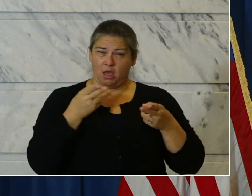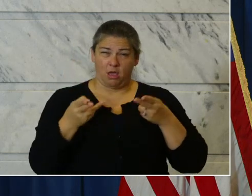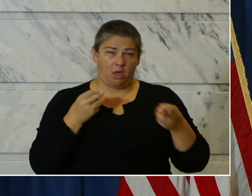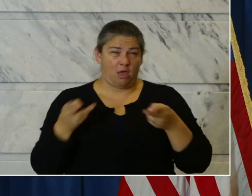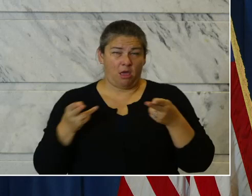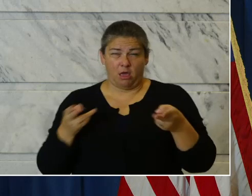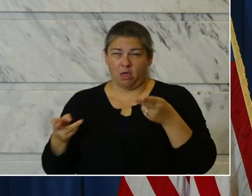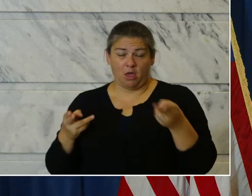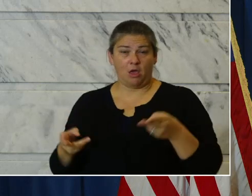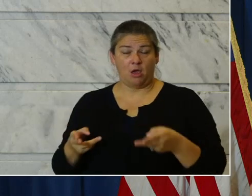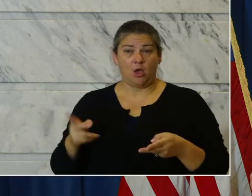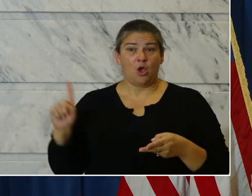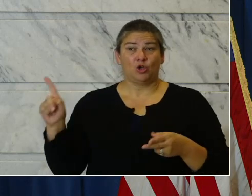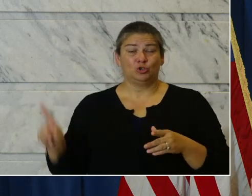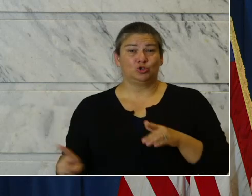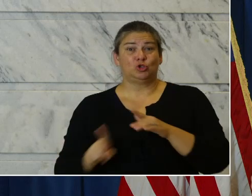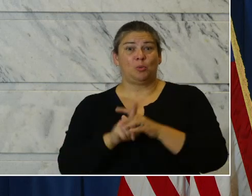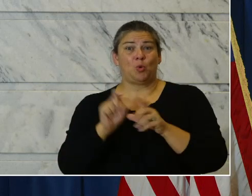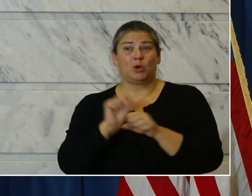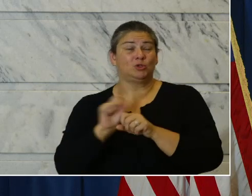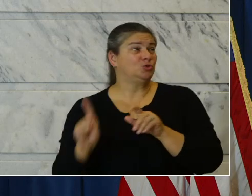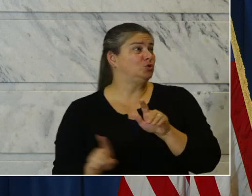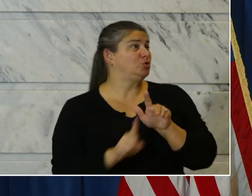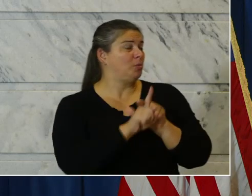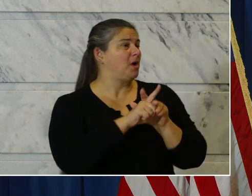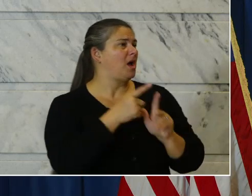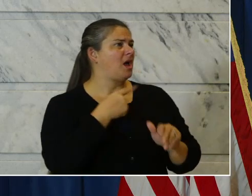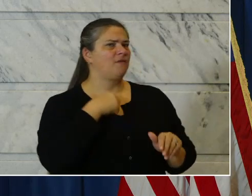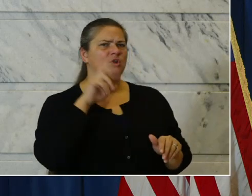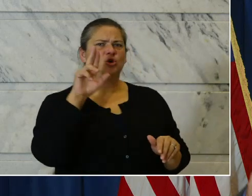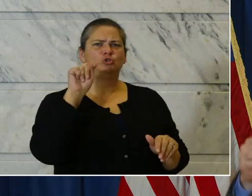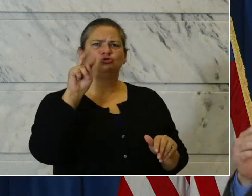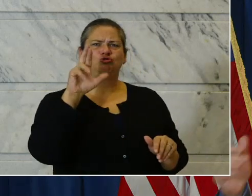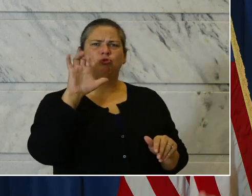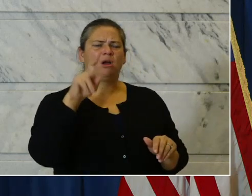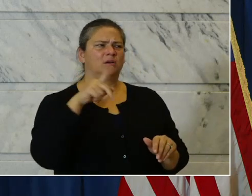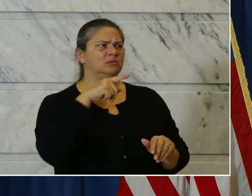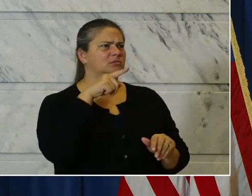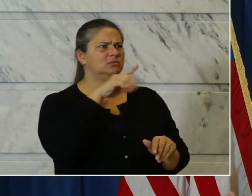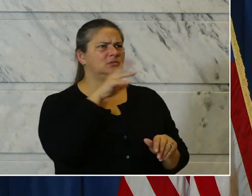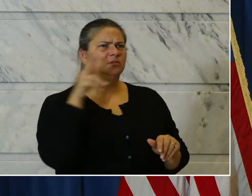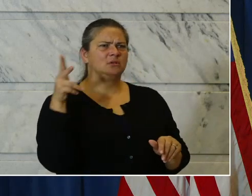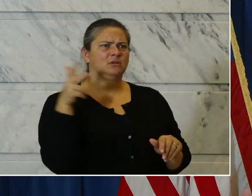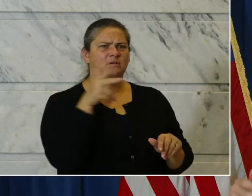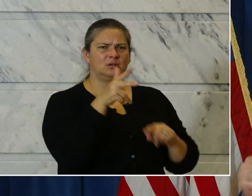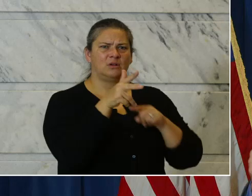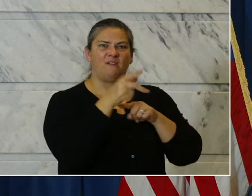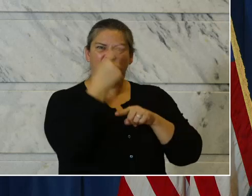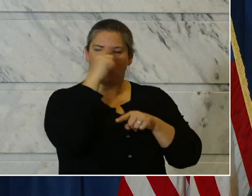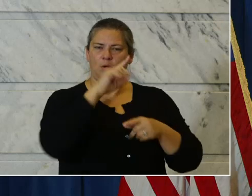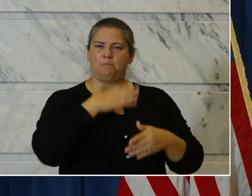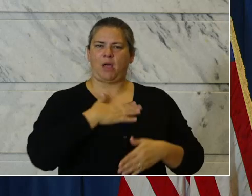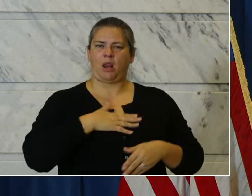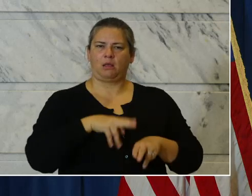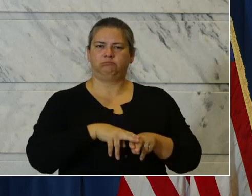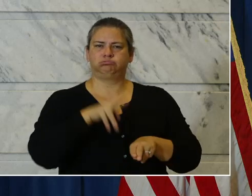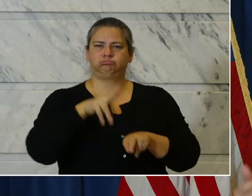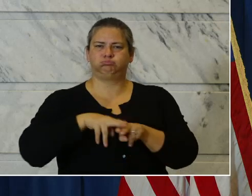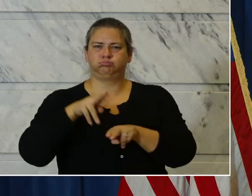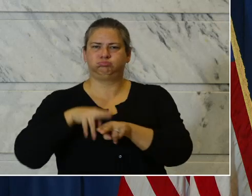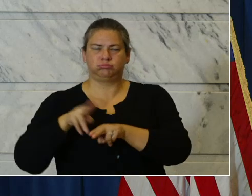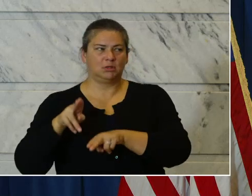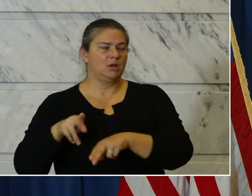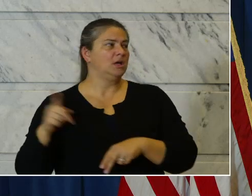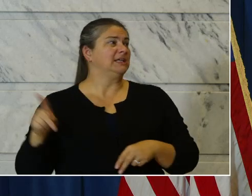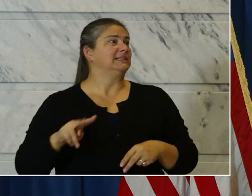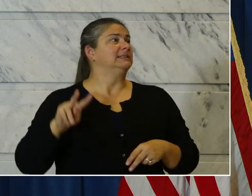one refrigerator truck for corpses in front of the hospital, and then there were two later in the week. And the sheer stress